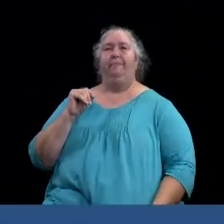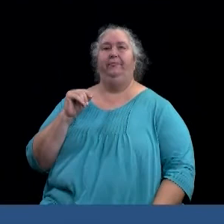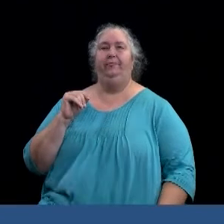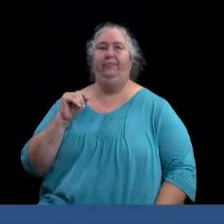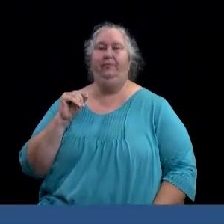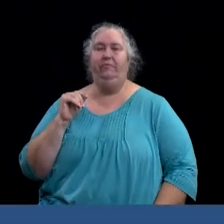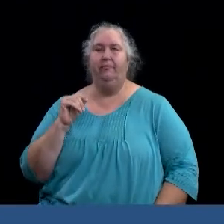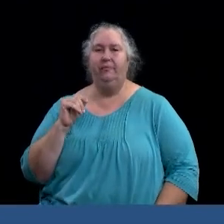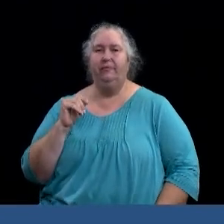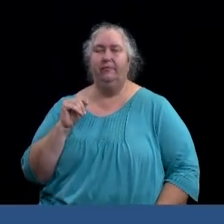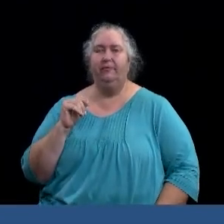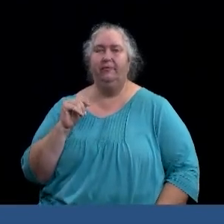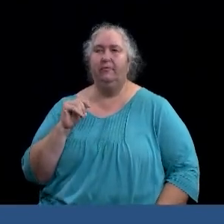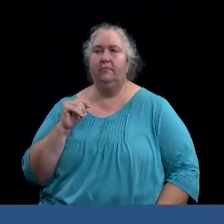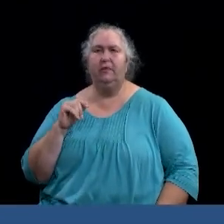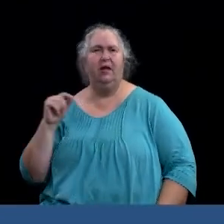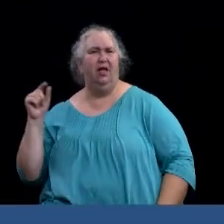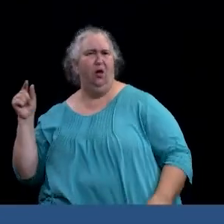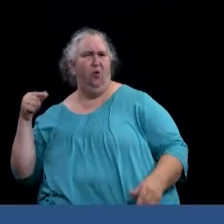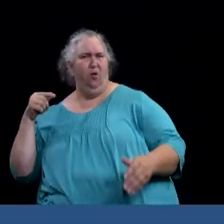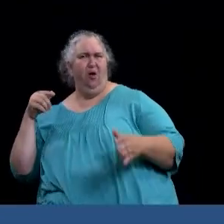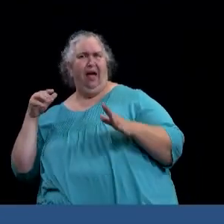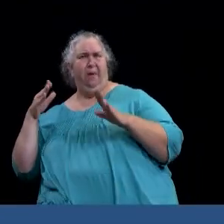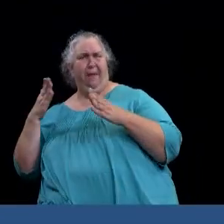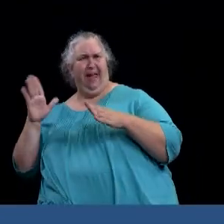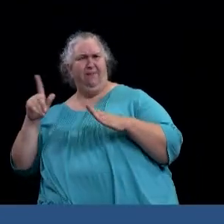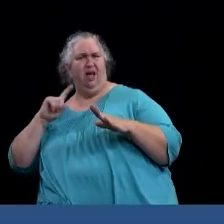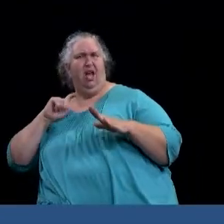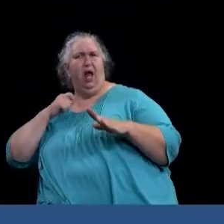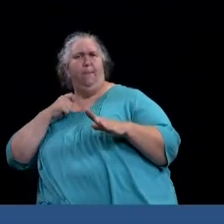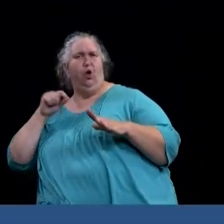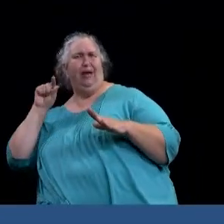his phone. Oh, Bill, can you unmute?